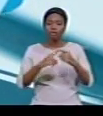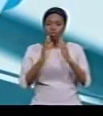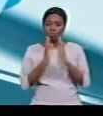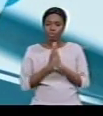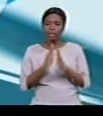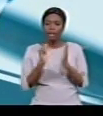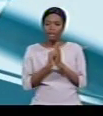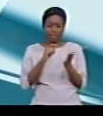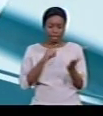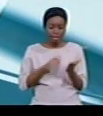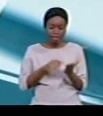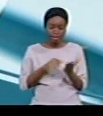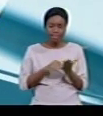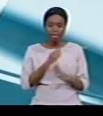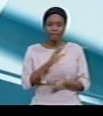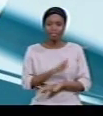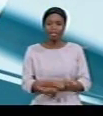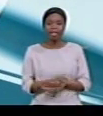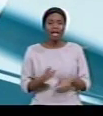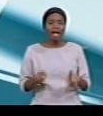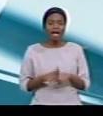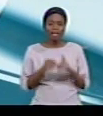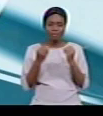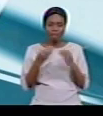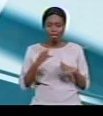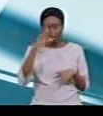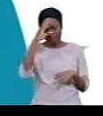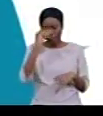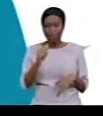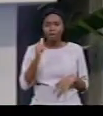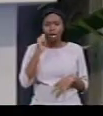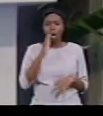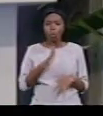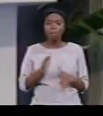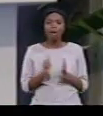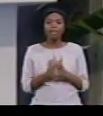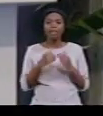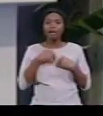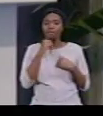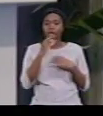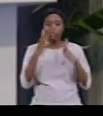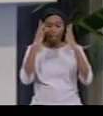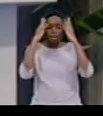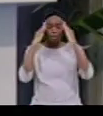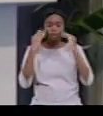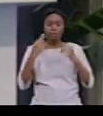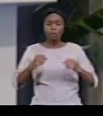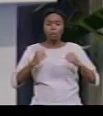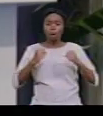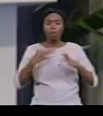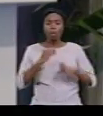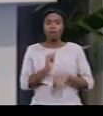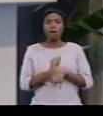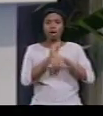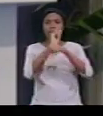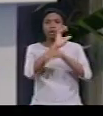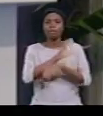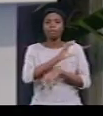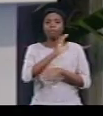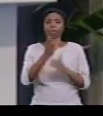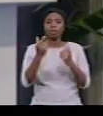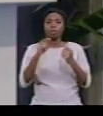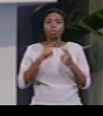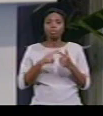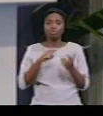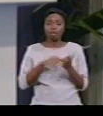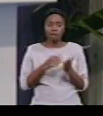evening, as men and women who have not experienced the power of Calvary comes into this ground this evening,